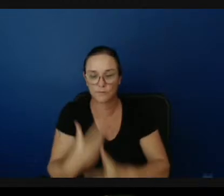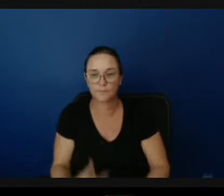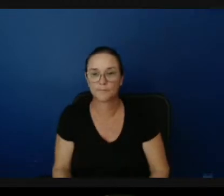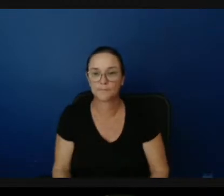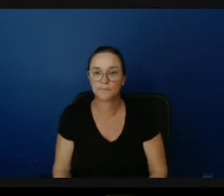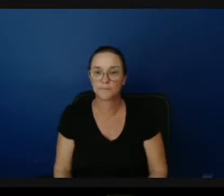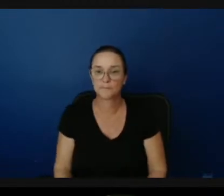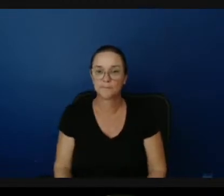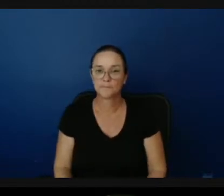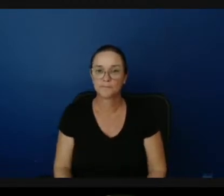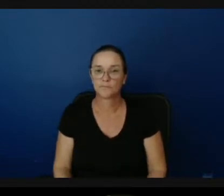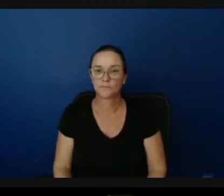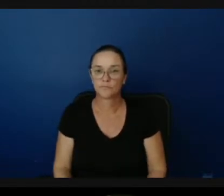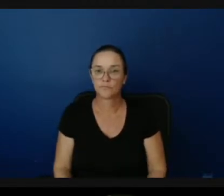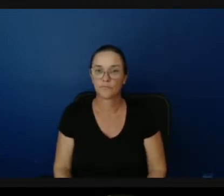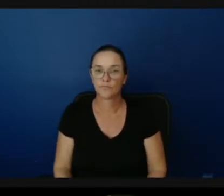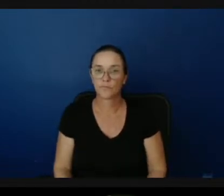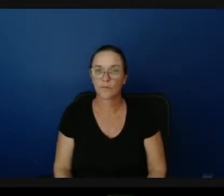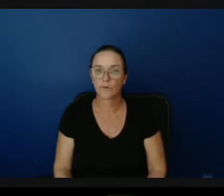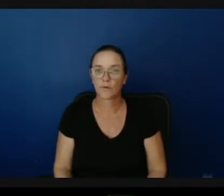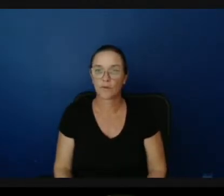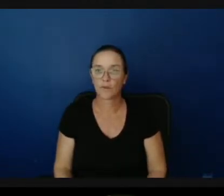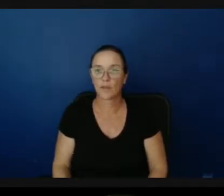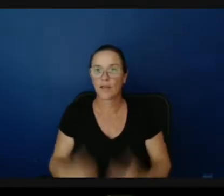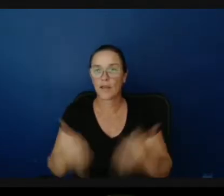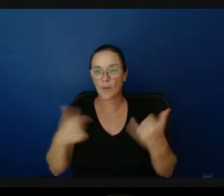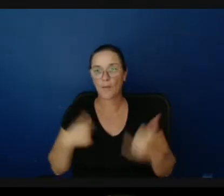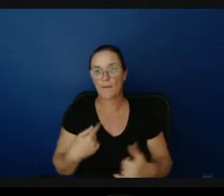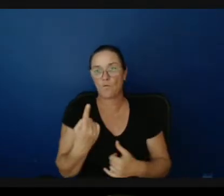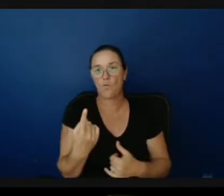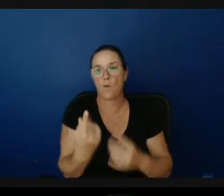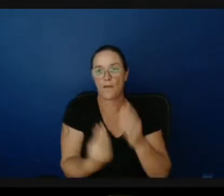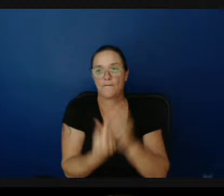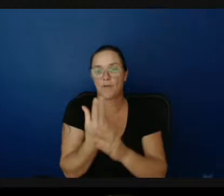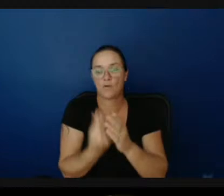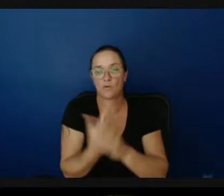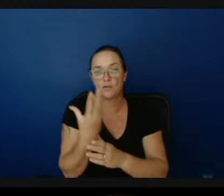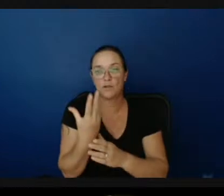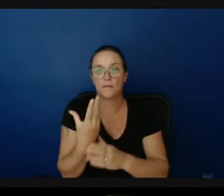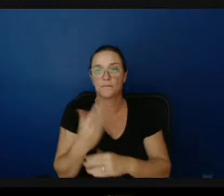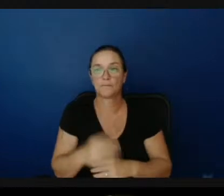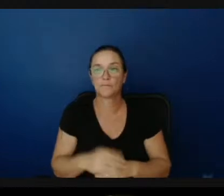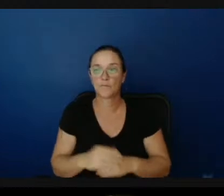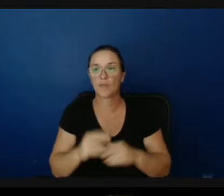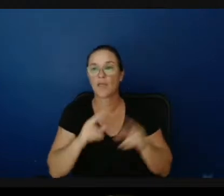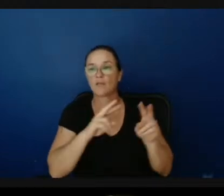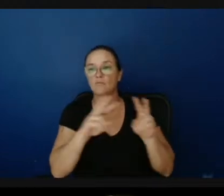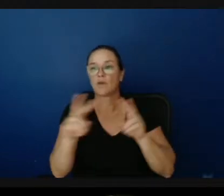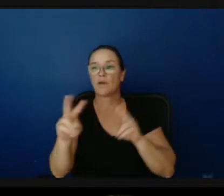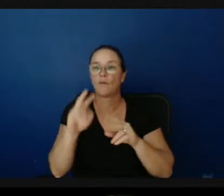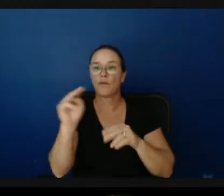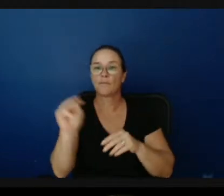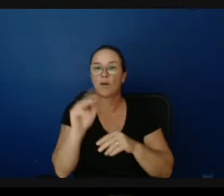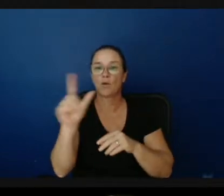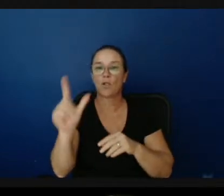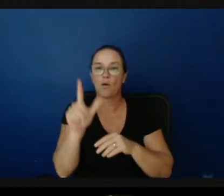got that primary lava fountain now, but also again looking over Mauna Loa